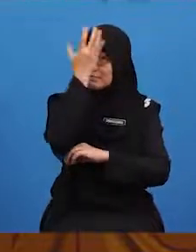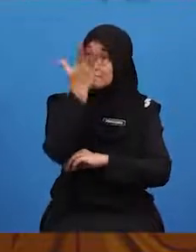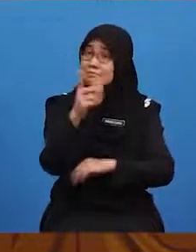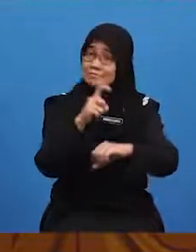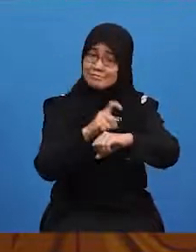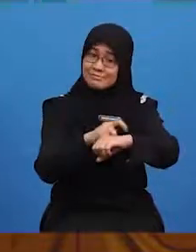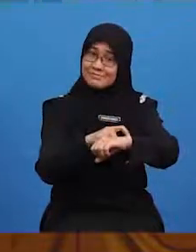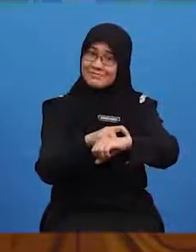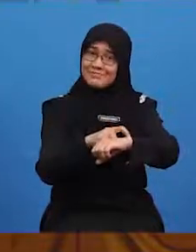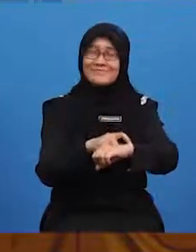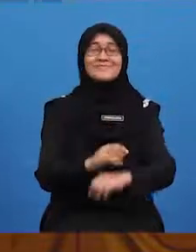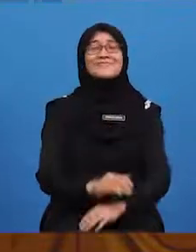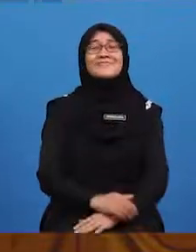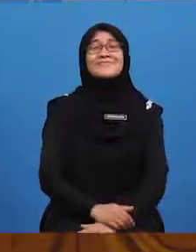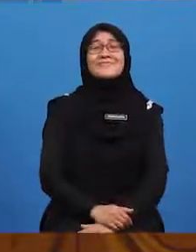time.